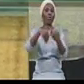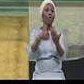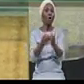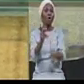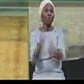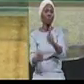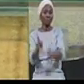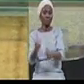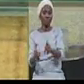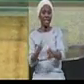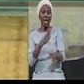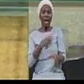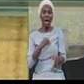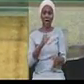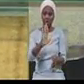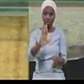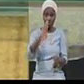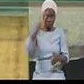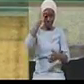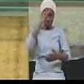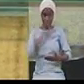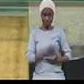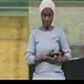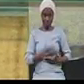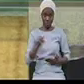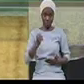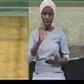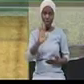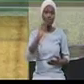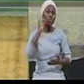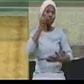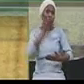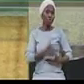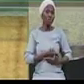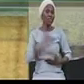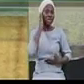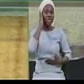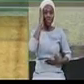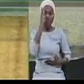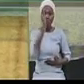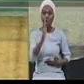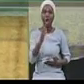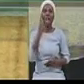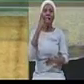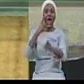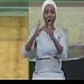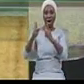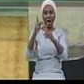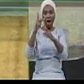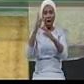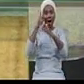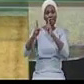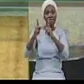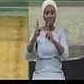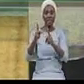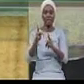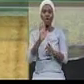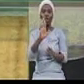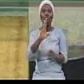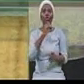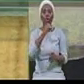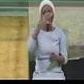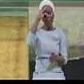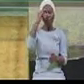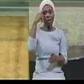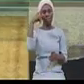your daughters shall prophesy. Your old men shall dream dreams. Your young